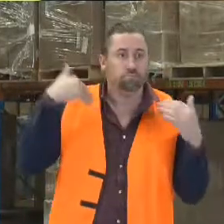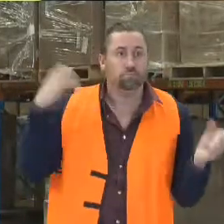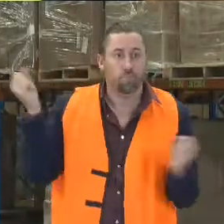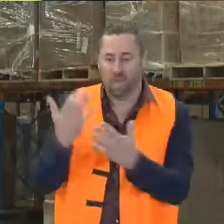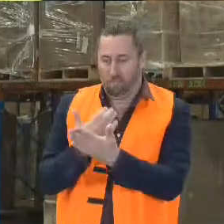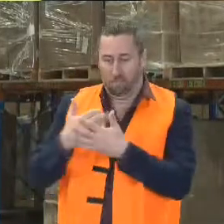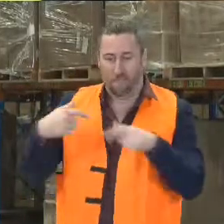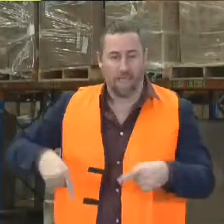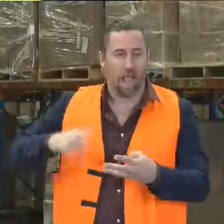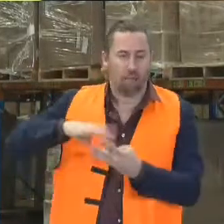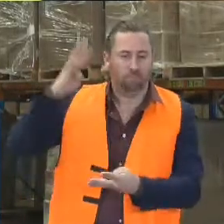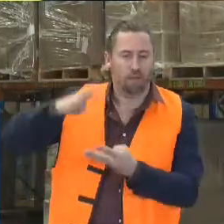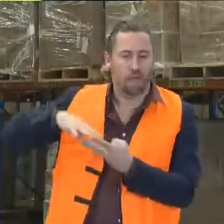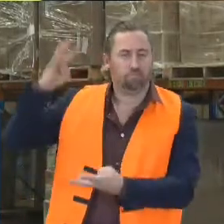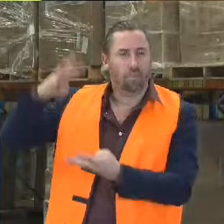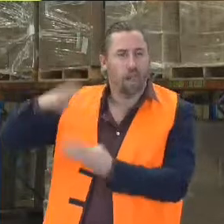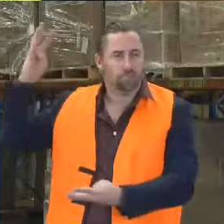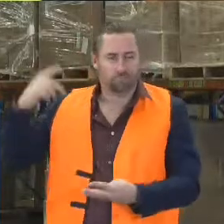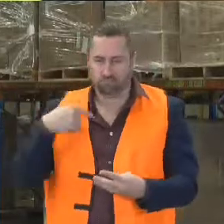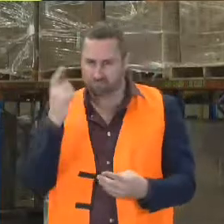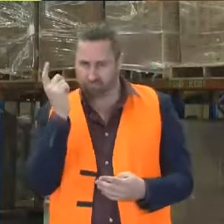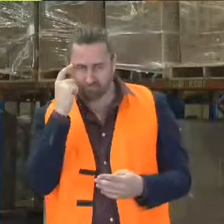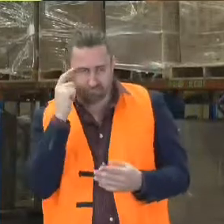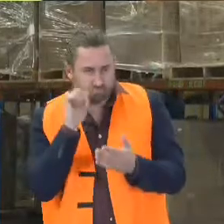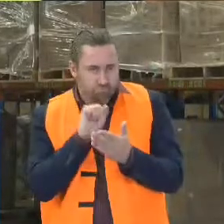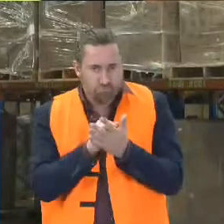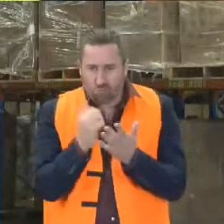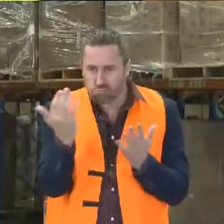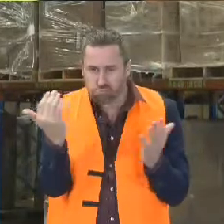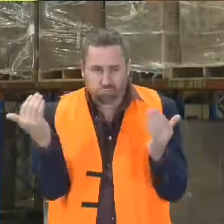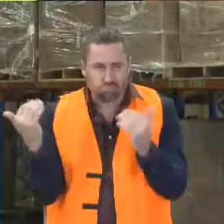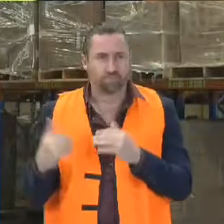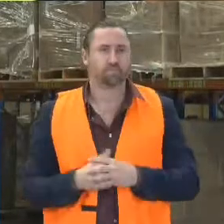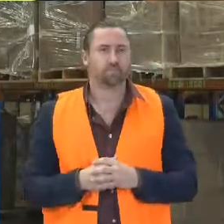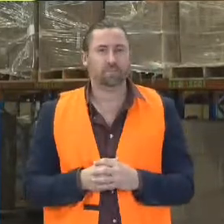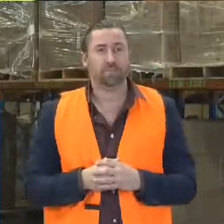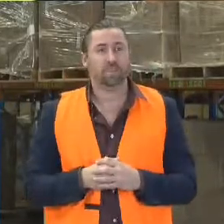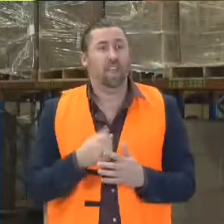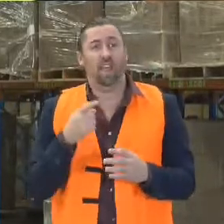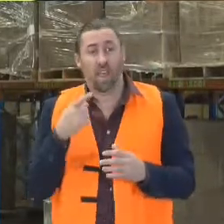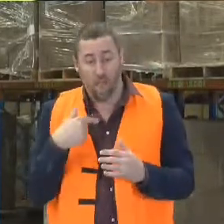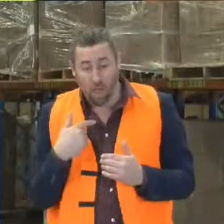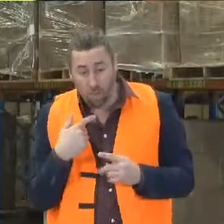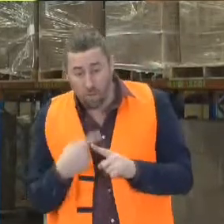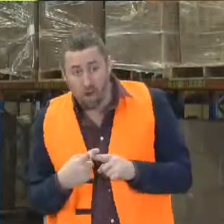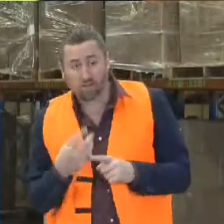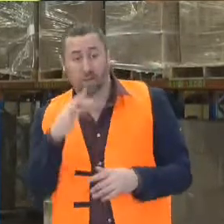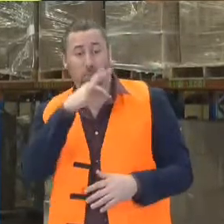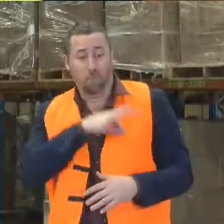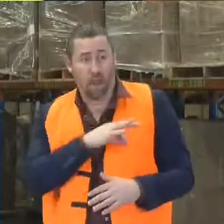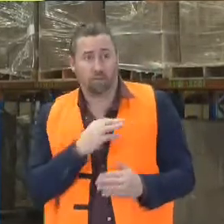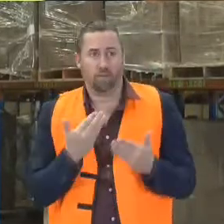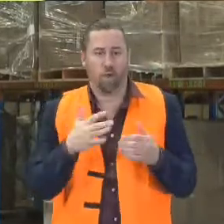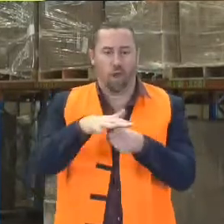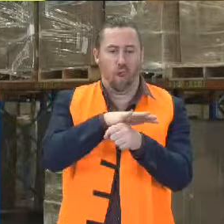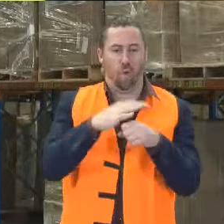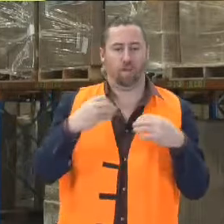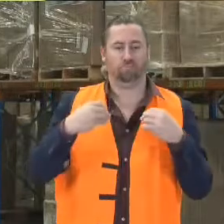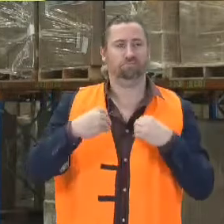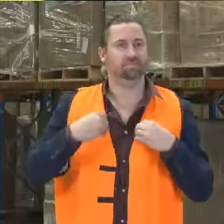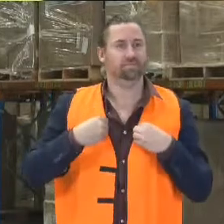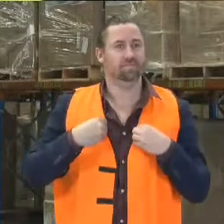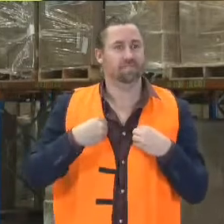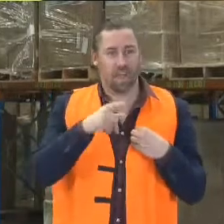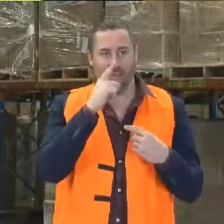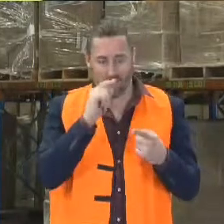creatively procure, will allow us to provide support to local manufacturers so that they know